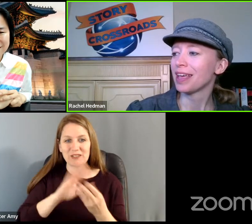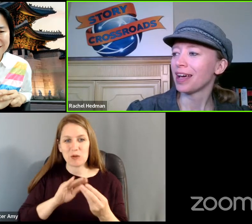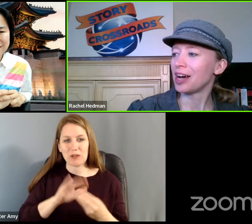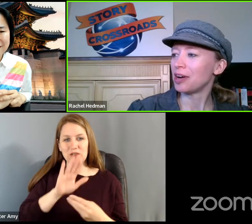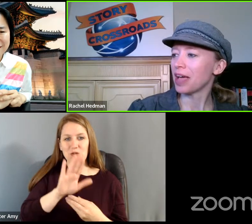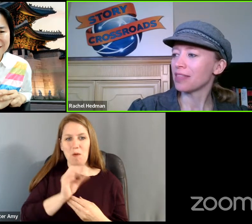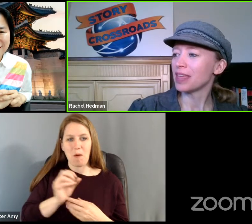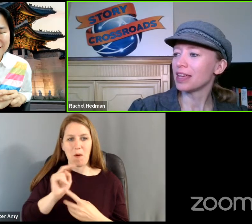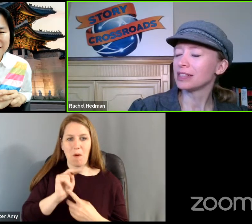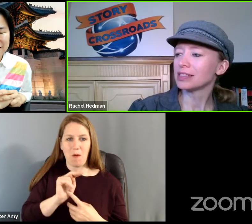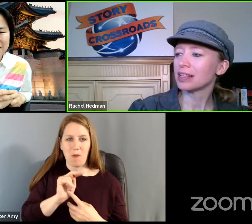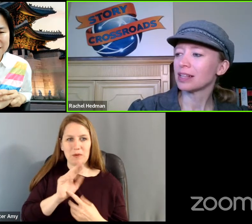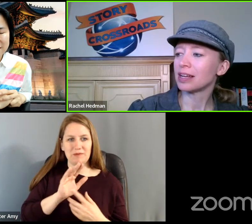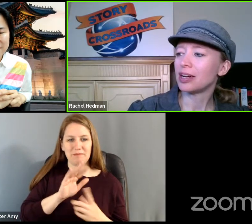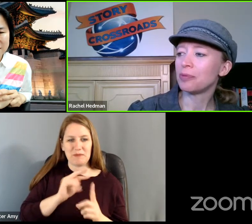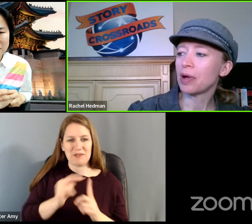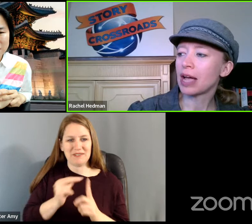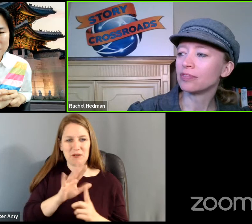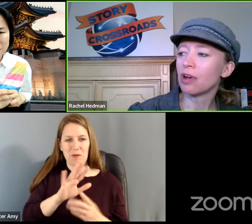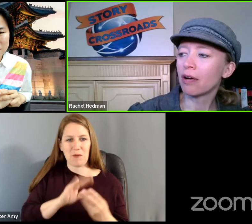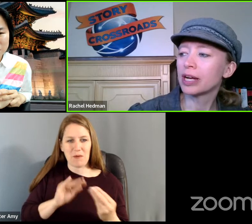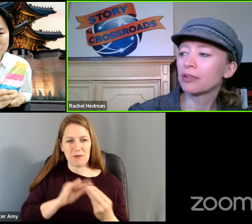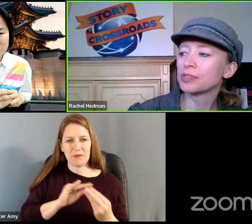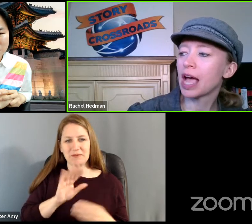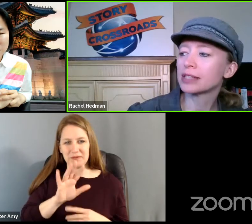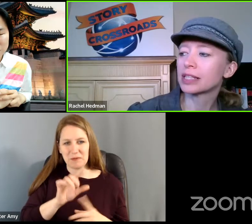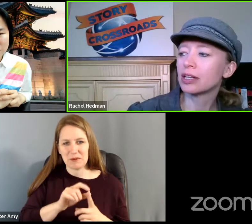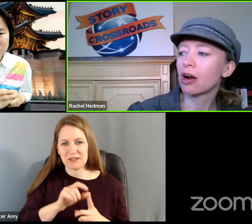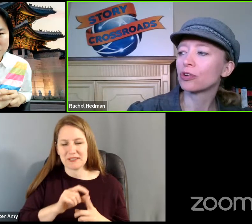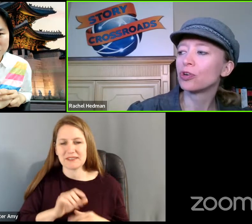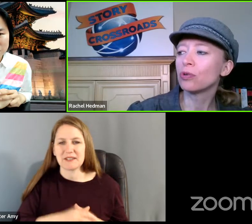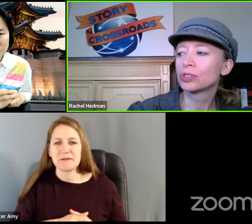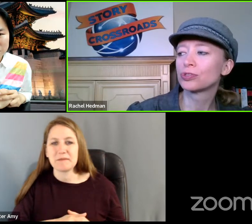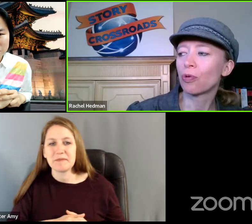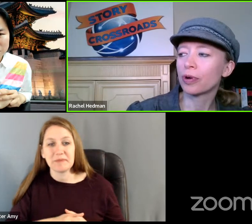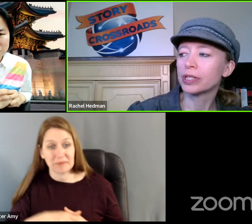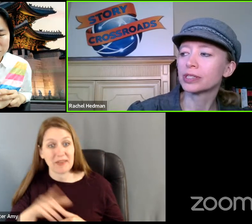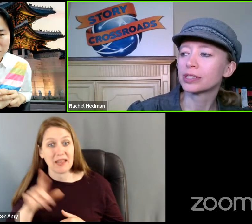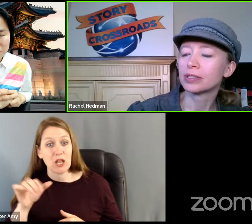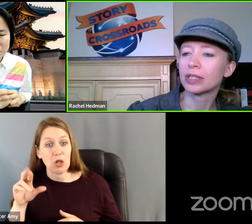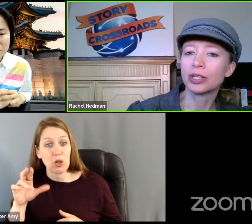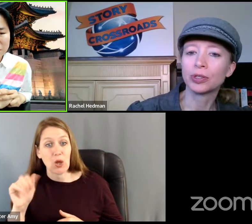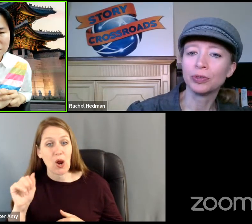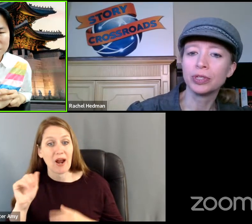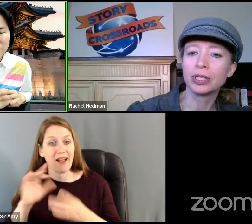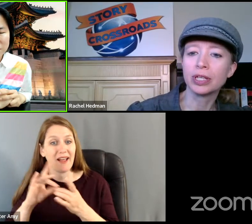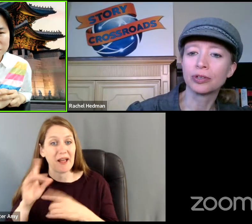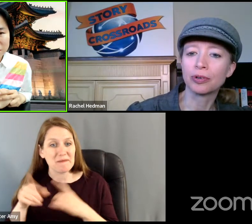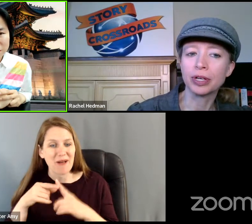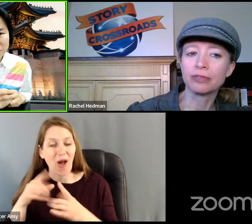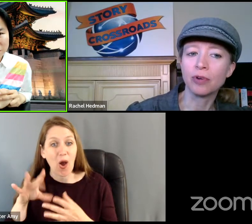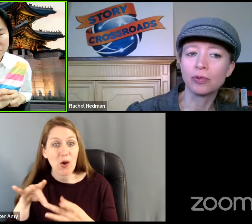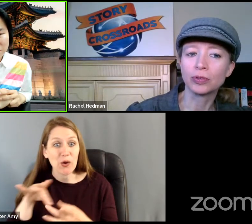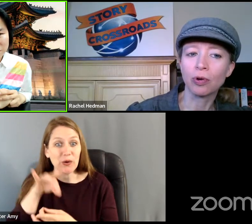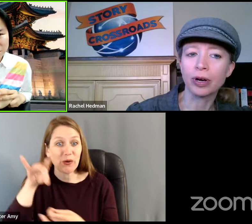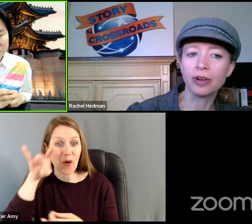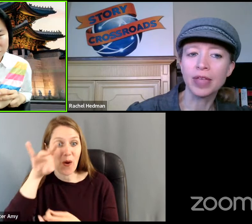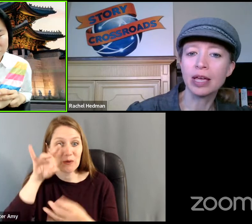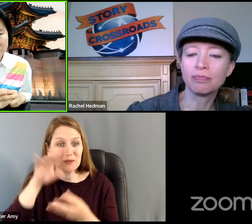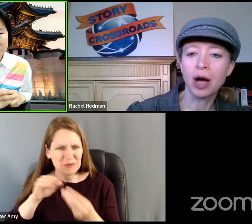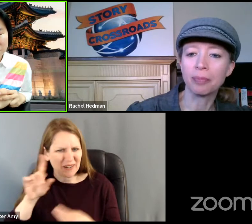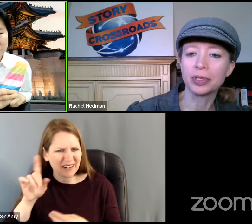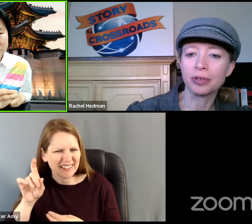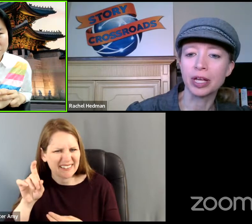words. And then I've Laura here who's asking, are ghost stories included in Korean folklore?